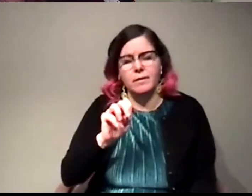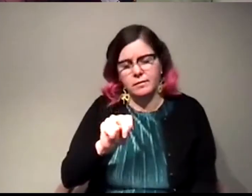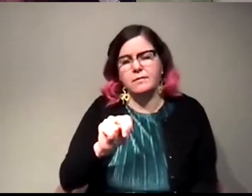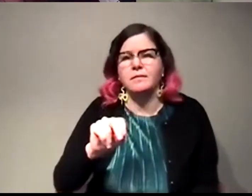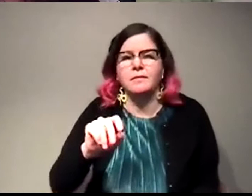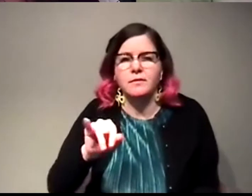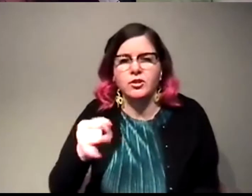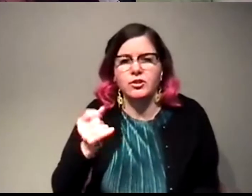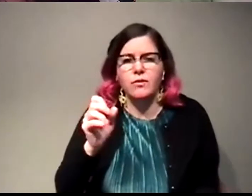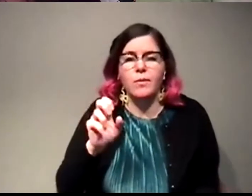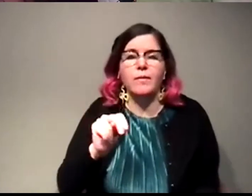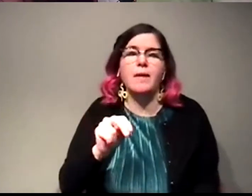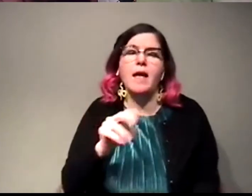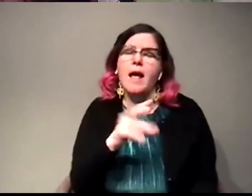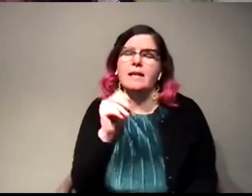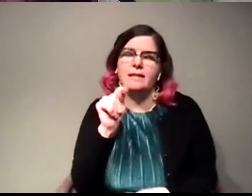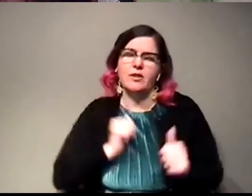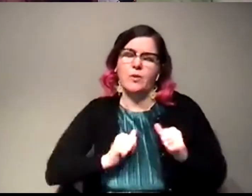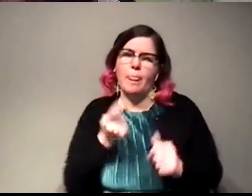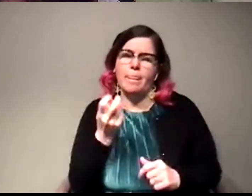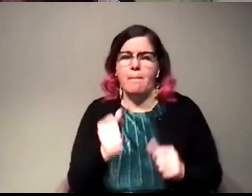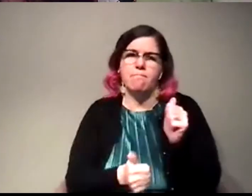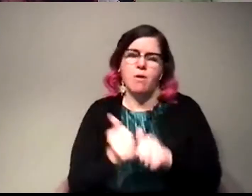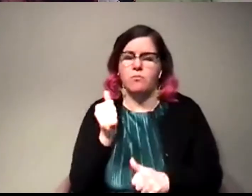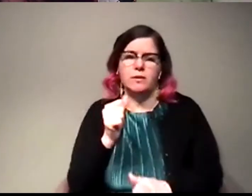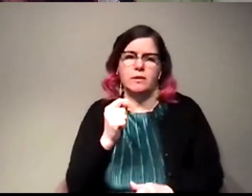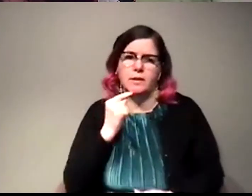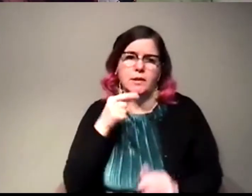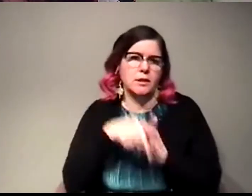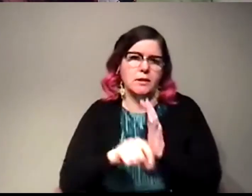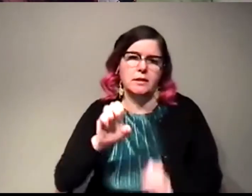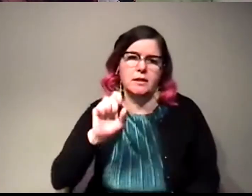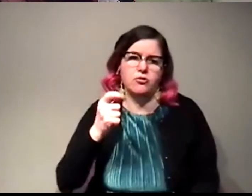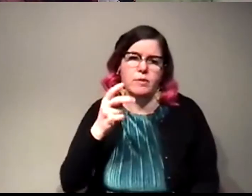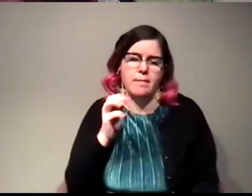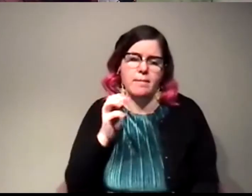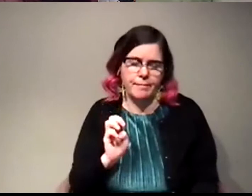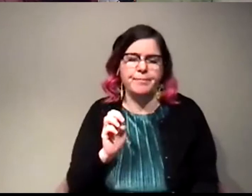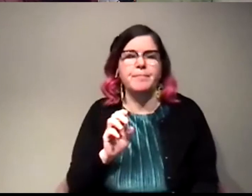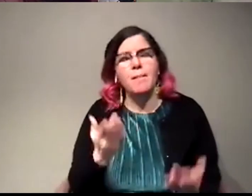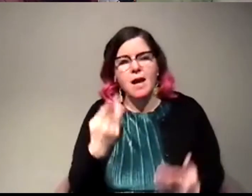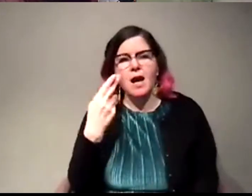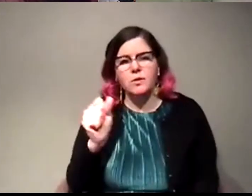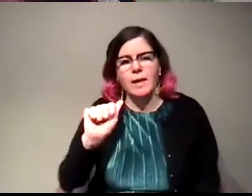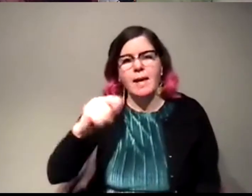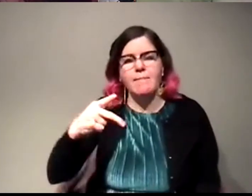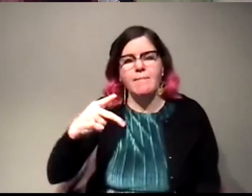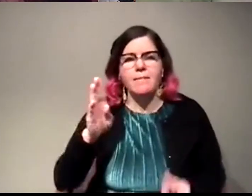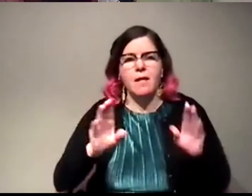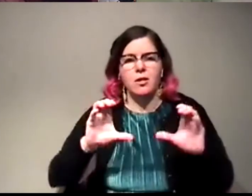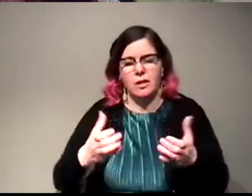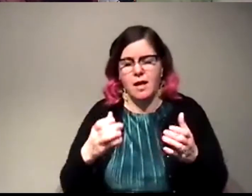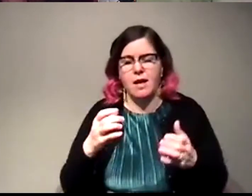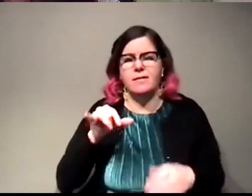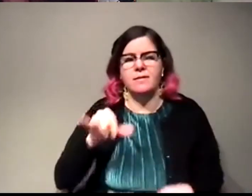best TV show of all time, in my opinion. But I think it was probably in high school during my AP biology class that I really realized